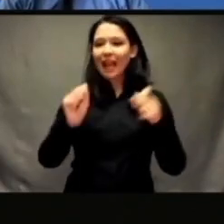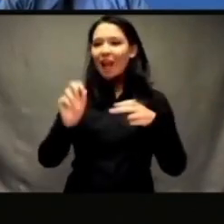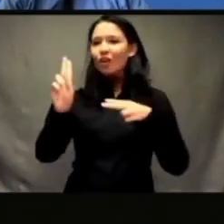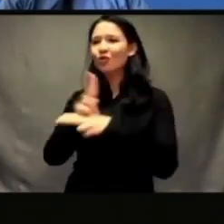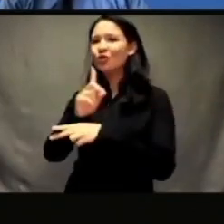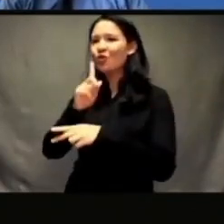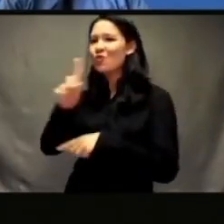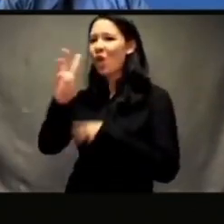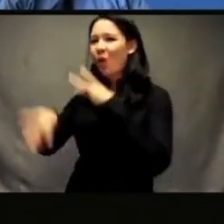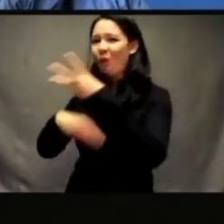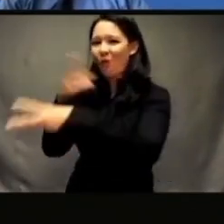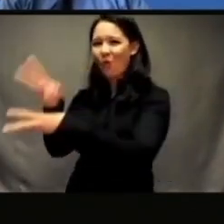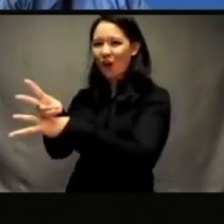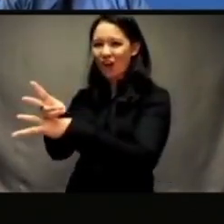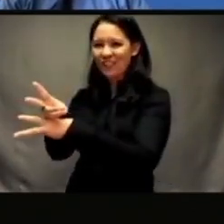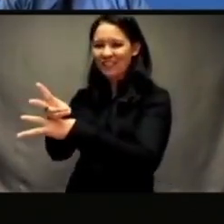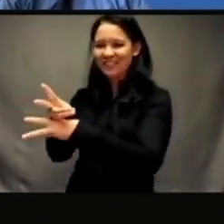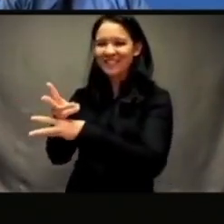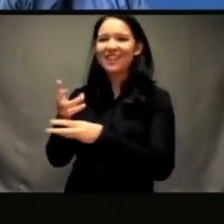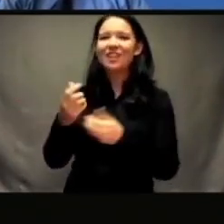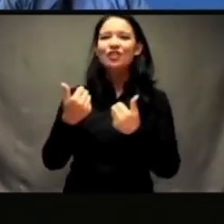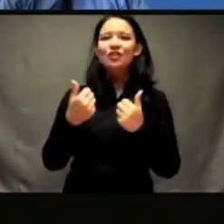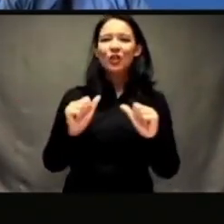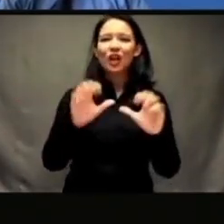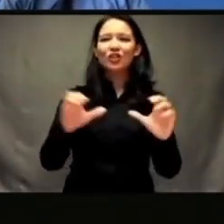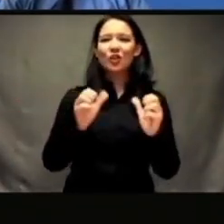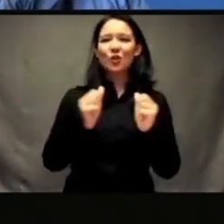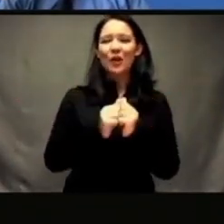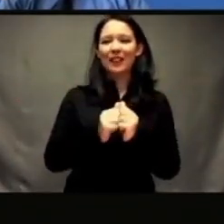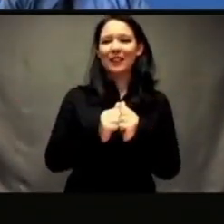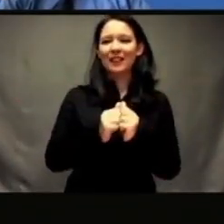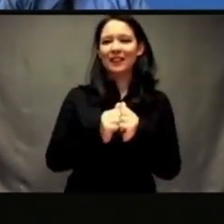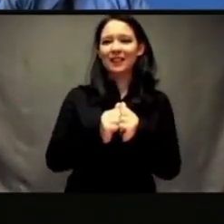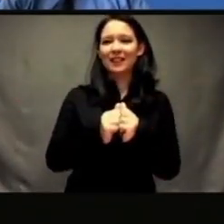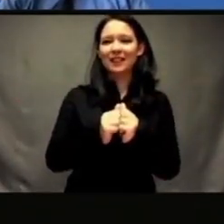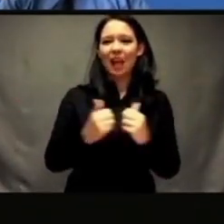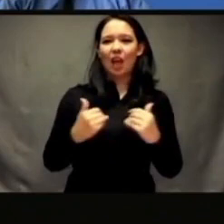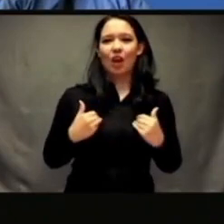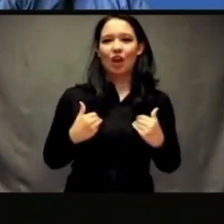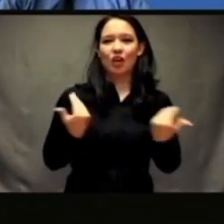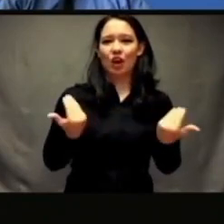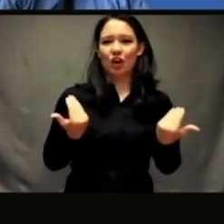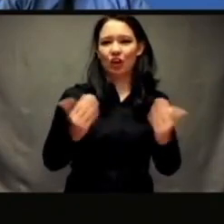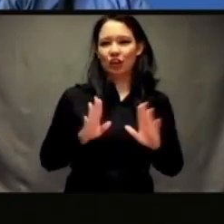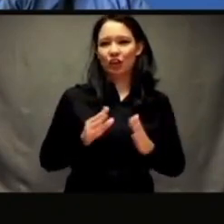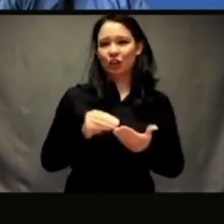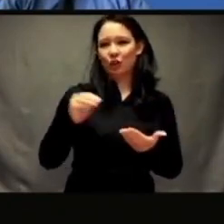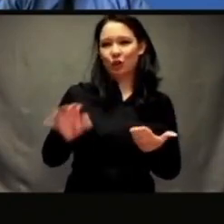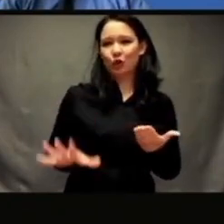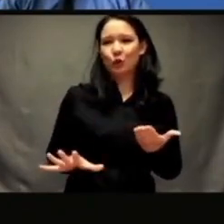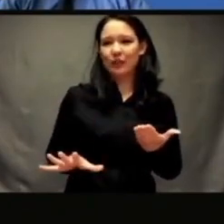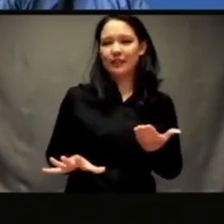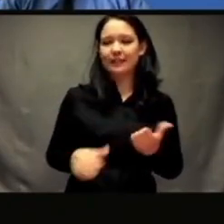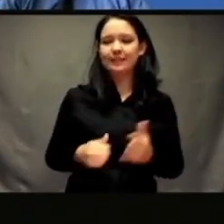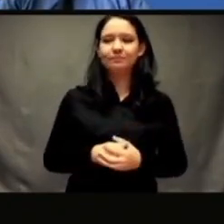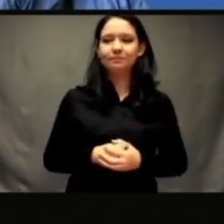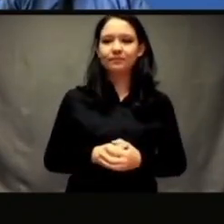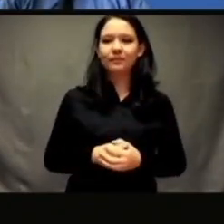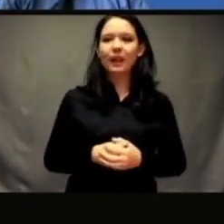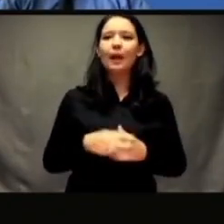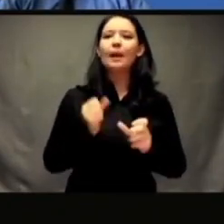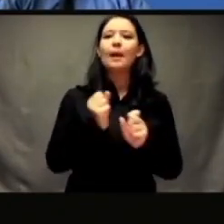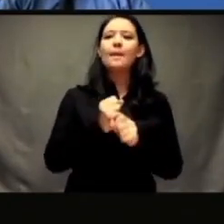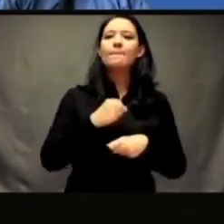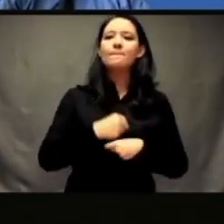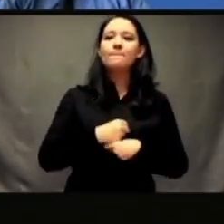too. So that's what we were trying to do with those younger students, and making stuff